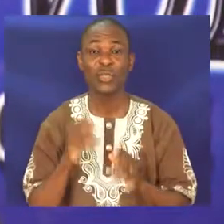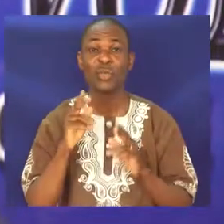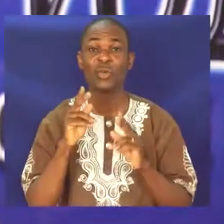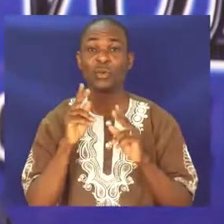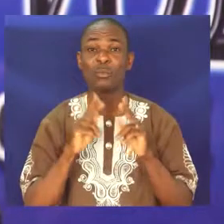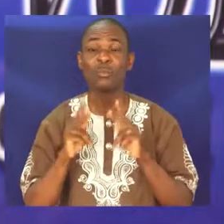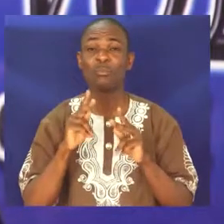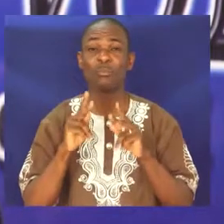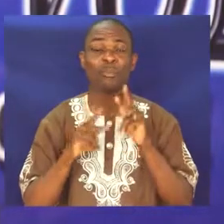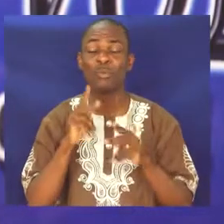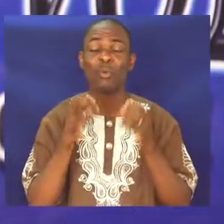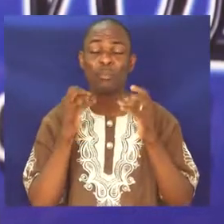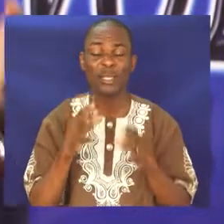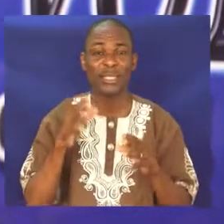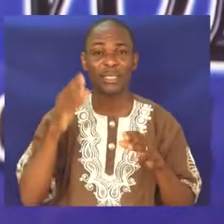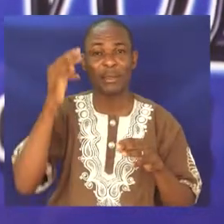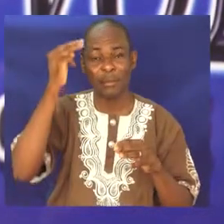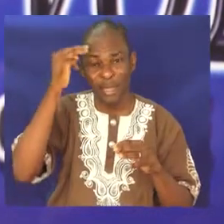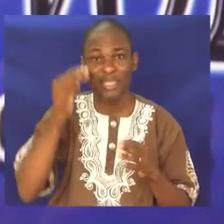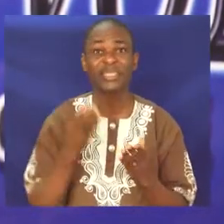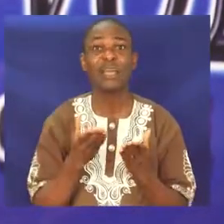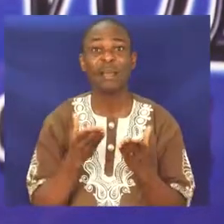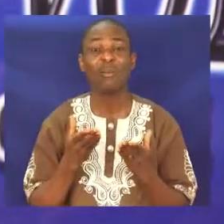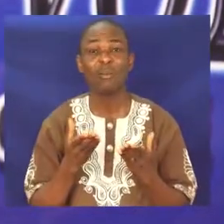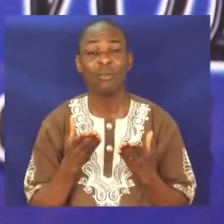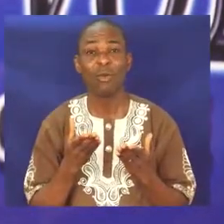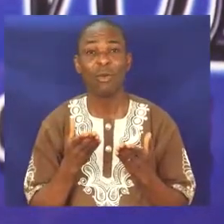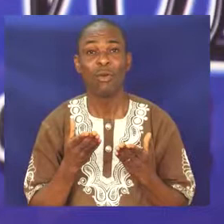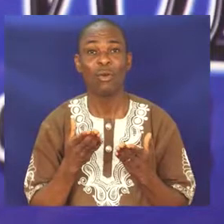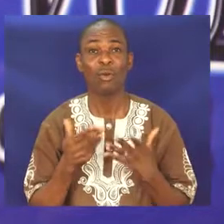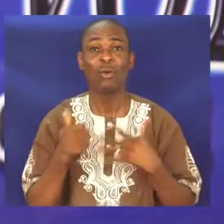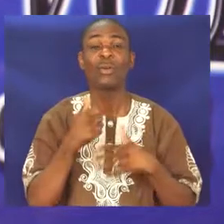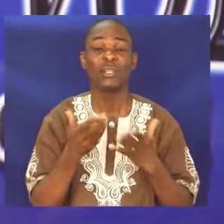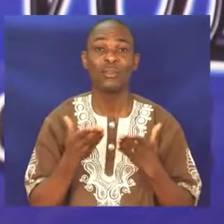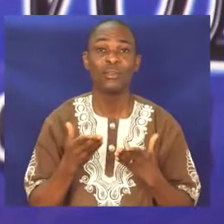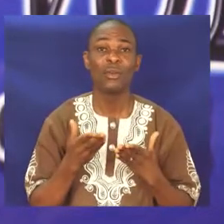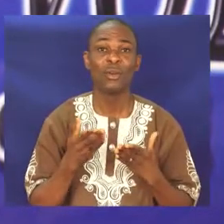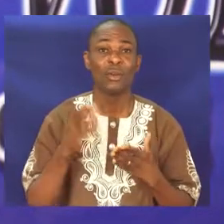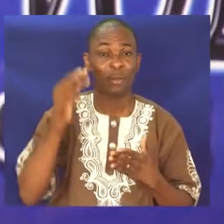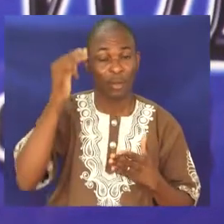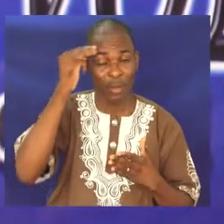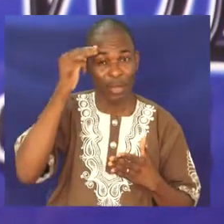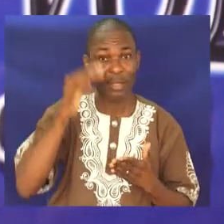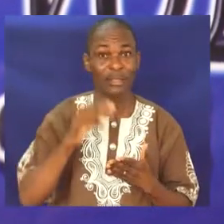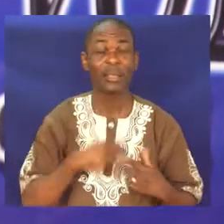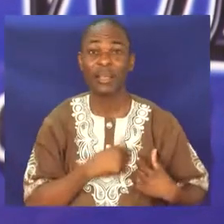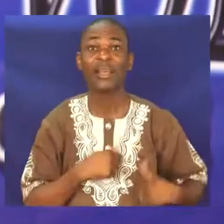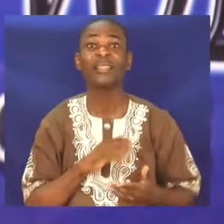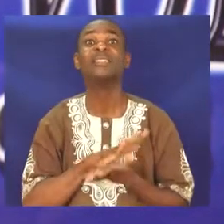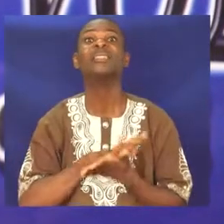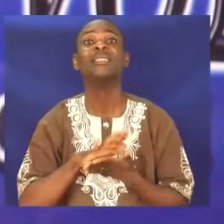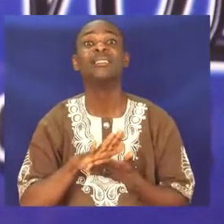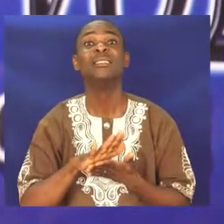pe ministers ene position ya horo no adwen ben ena mode bo epro no sa no e di adwen